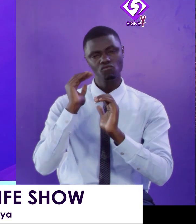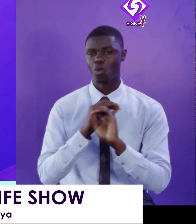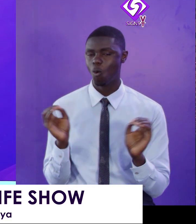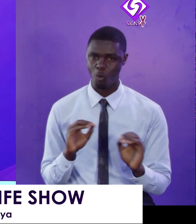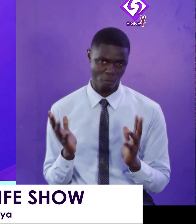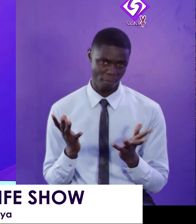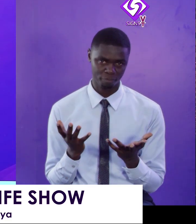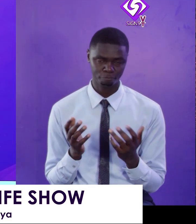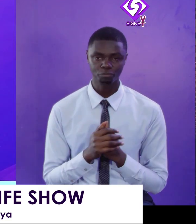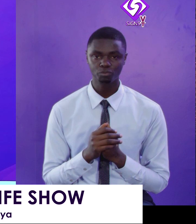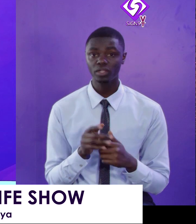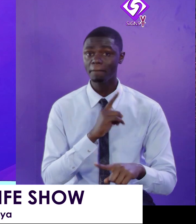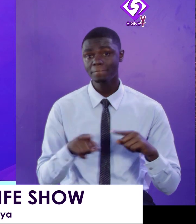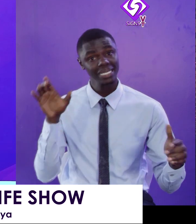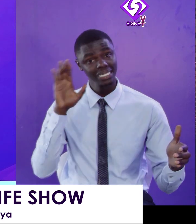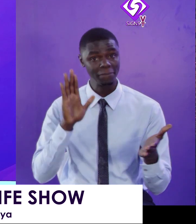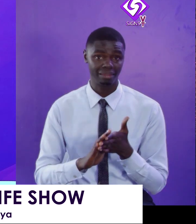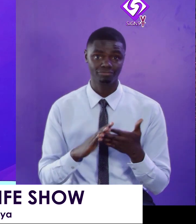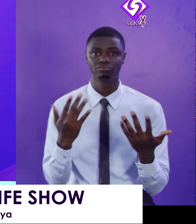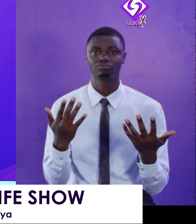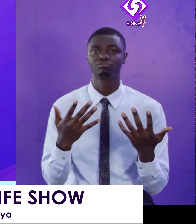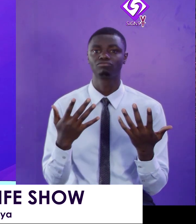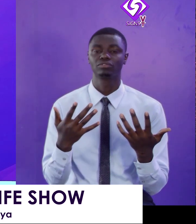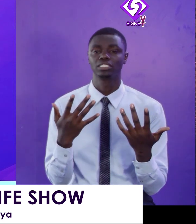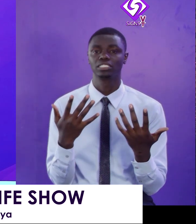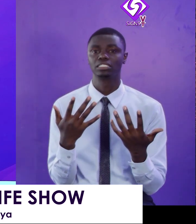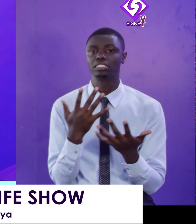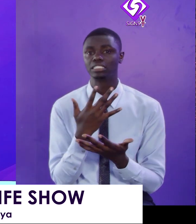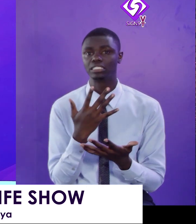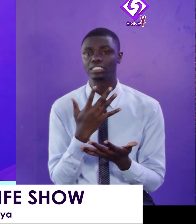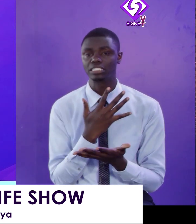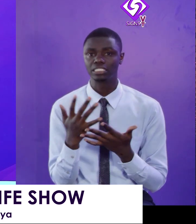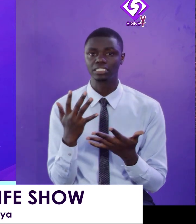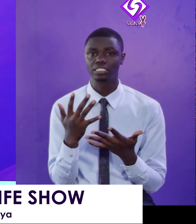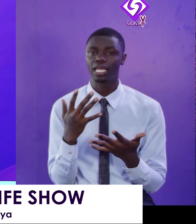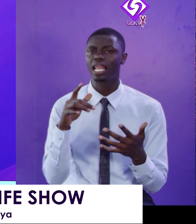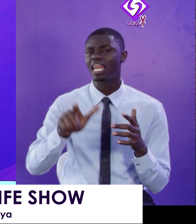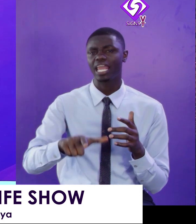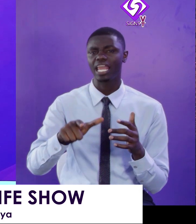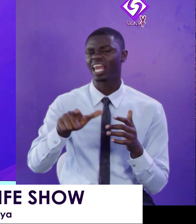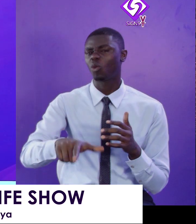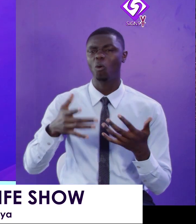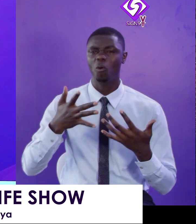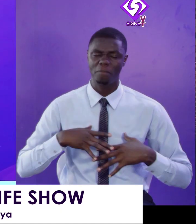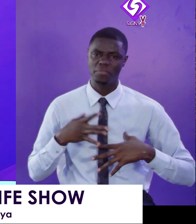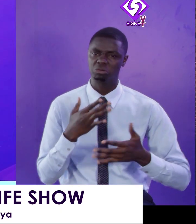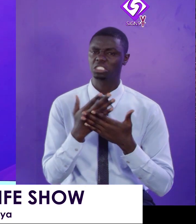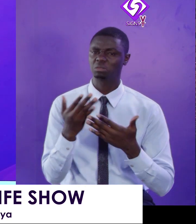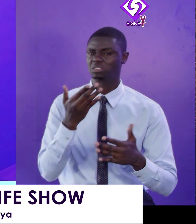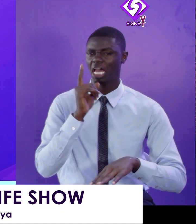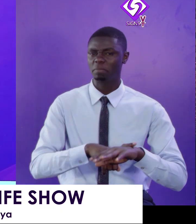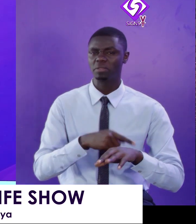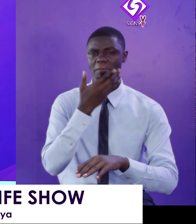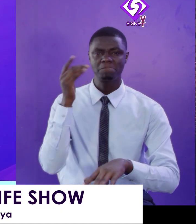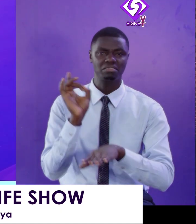on this, but I believe that laymen are sometimes the best advisors. Did you know that? Sometimes it just helps for